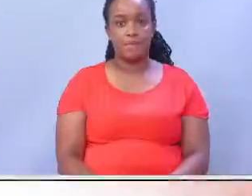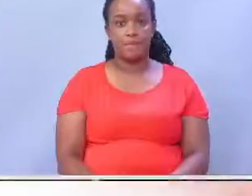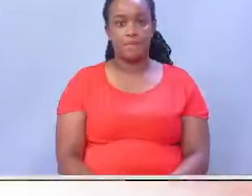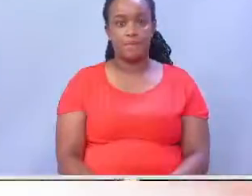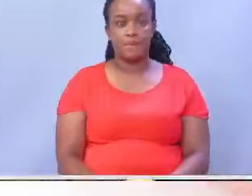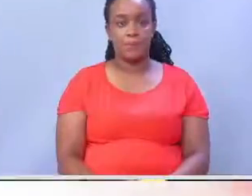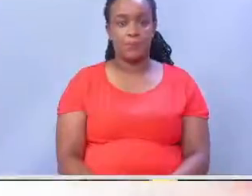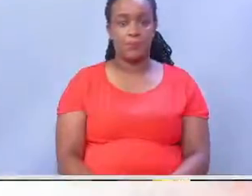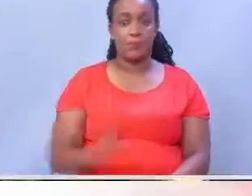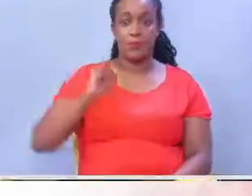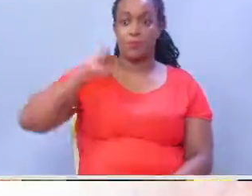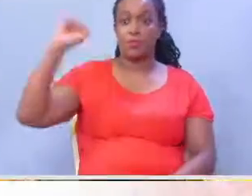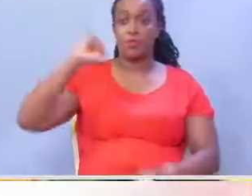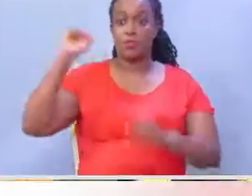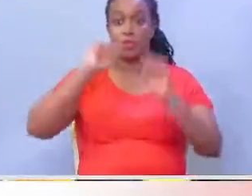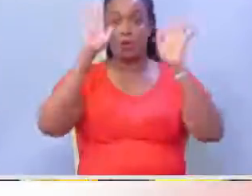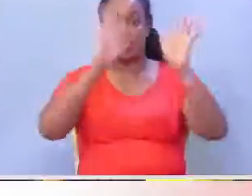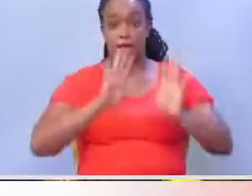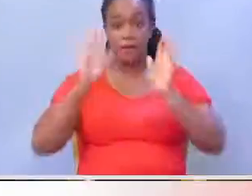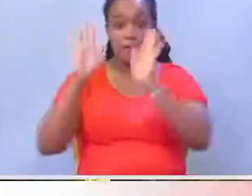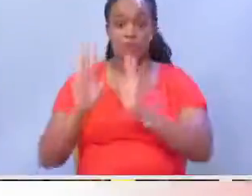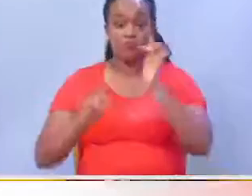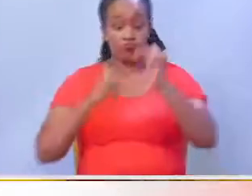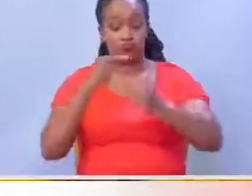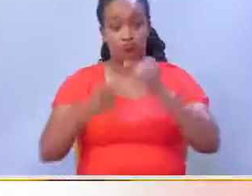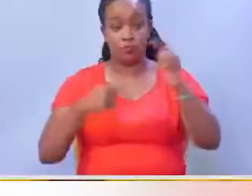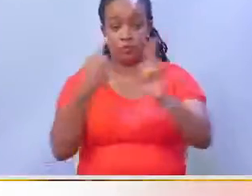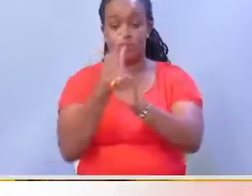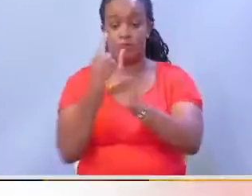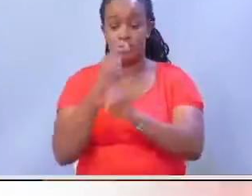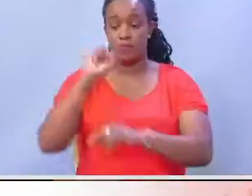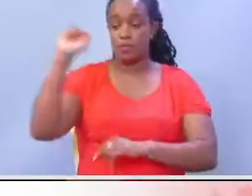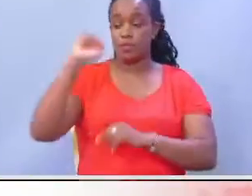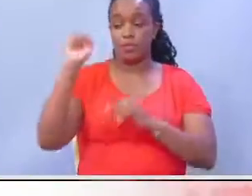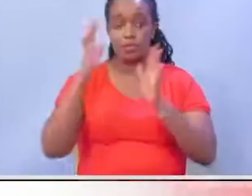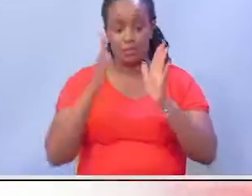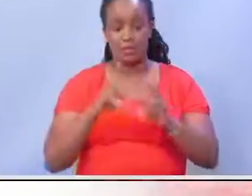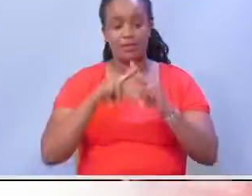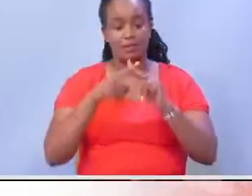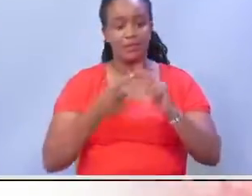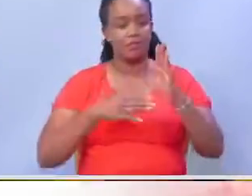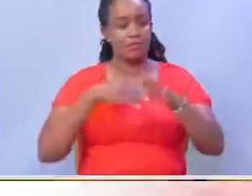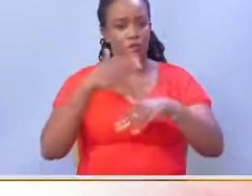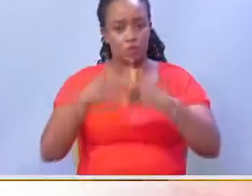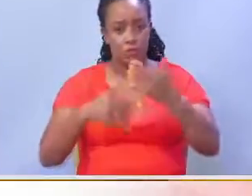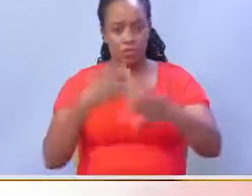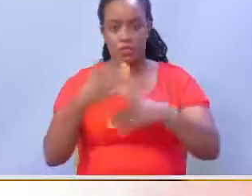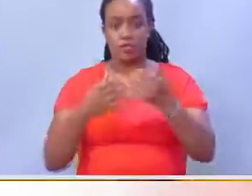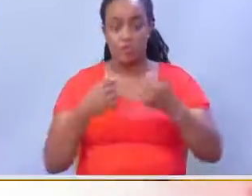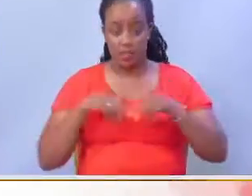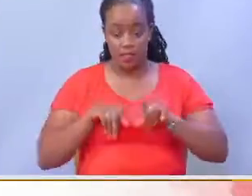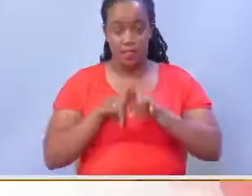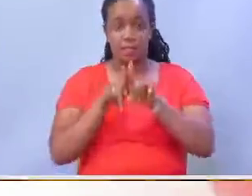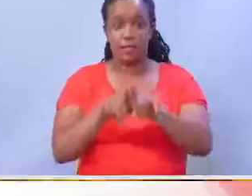As political campaigns take center stage, various politicians have started the process of aligning themselves